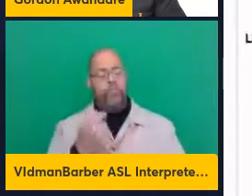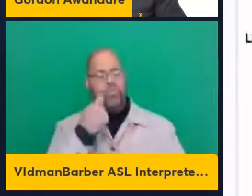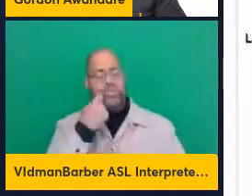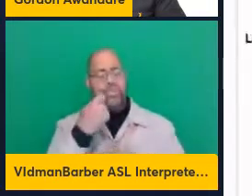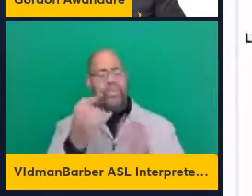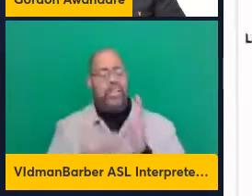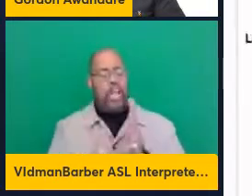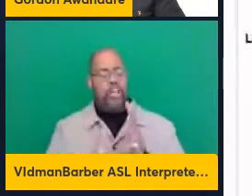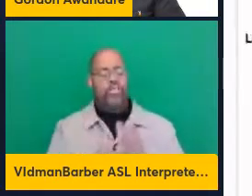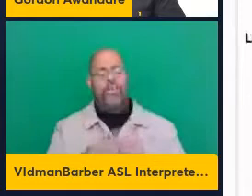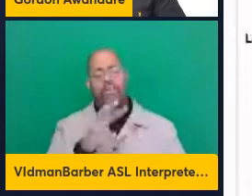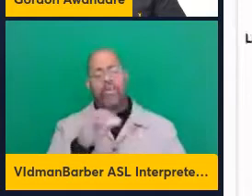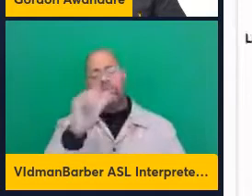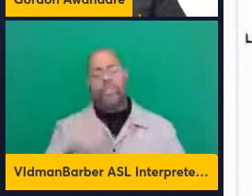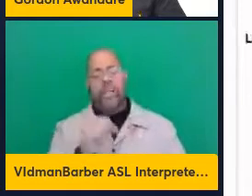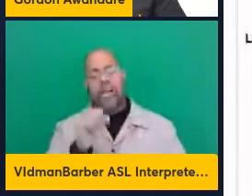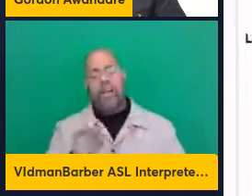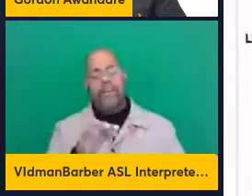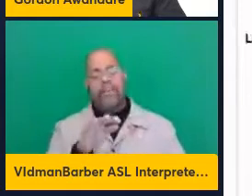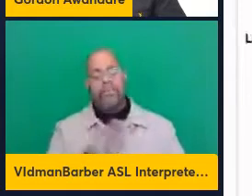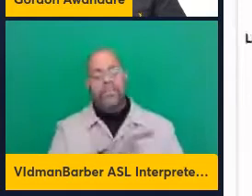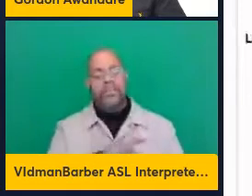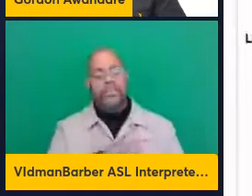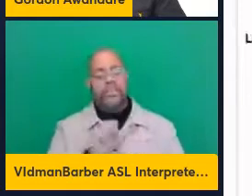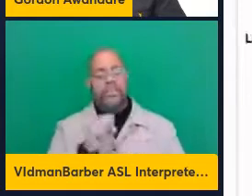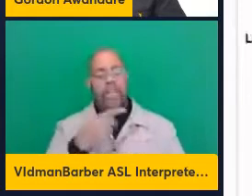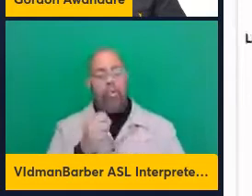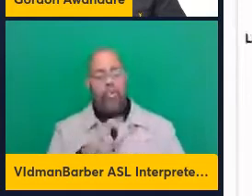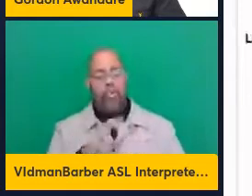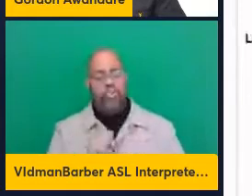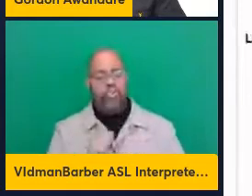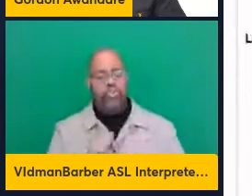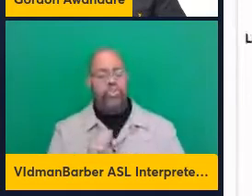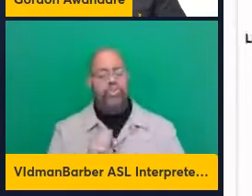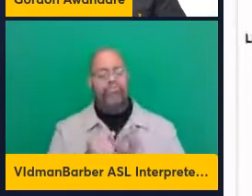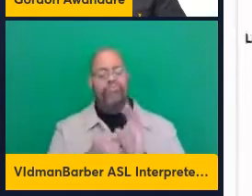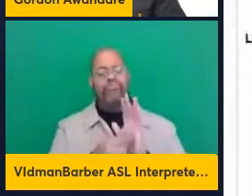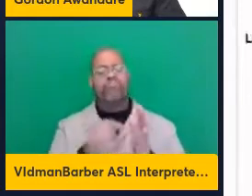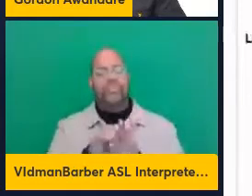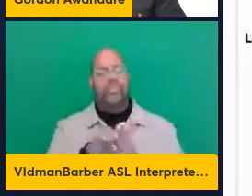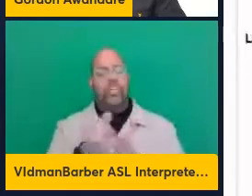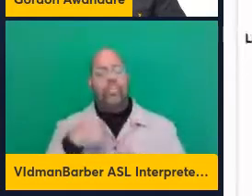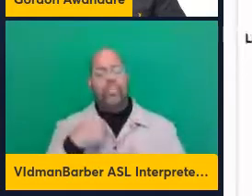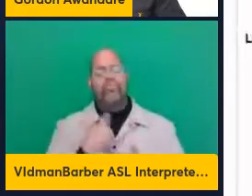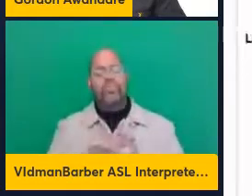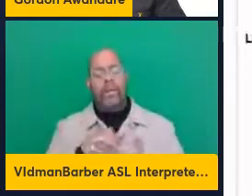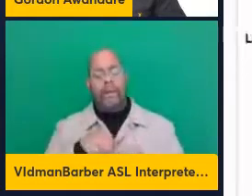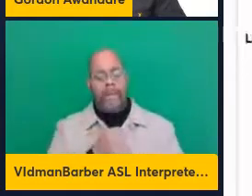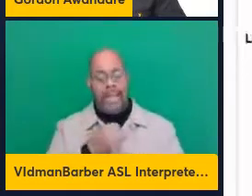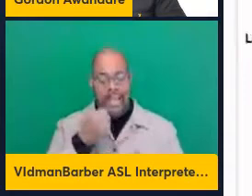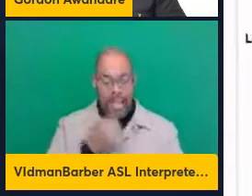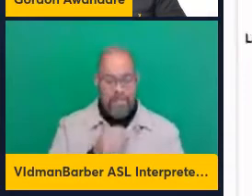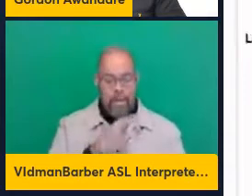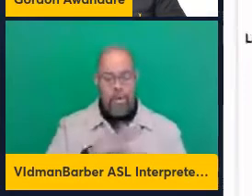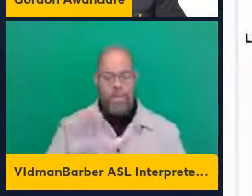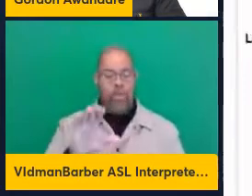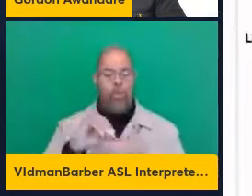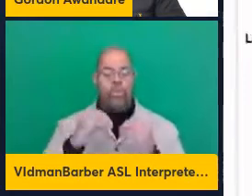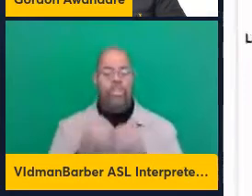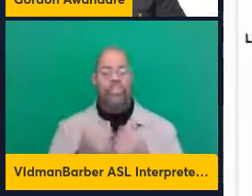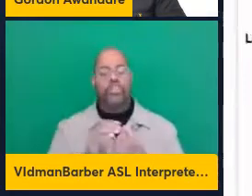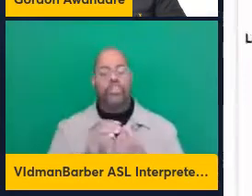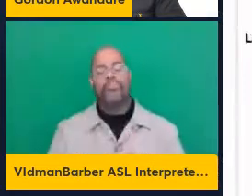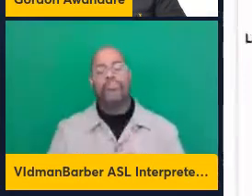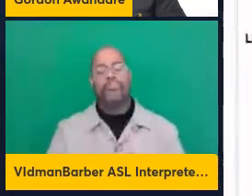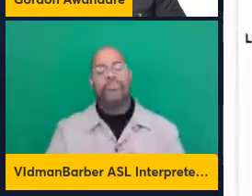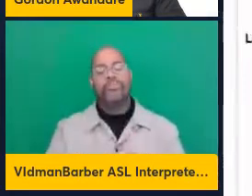Okay, 40% of industry stakeholders indicated our graduates made an impact on their organization, and